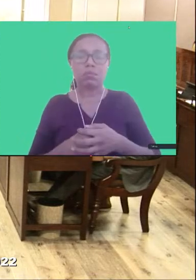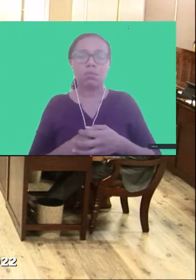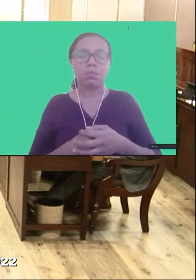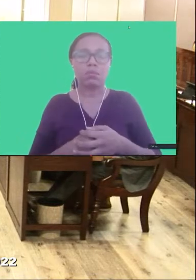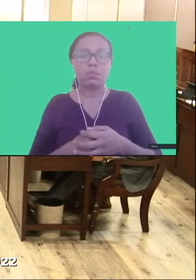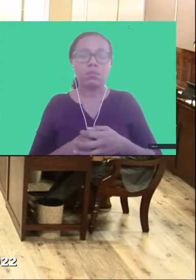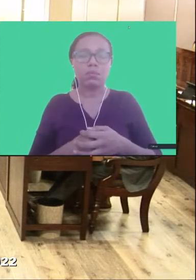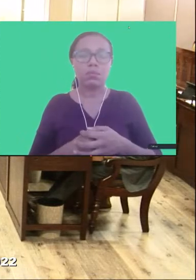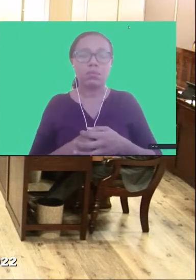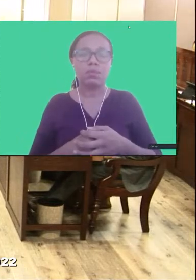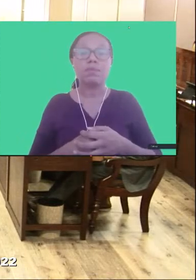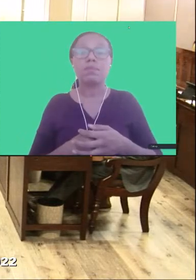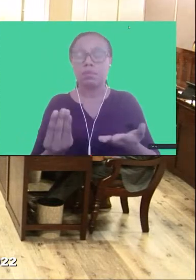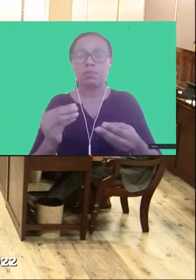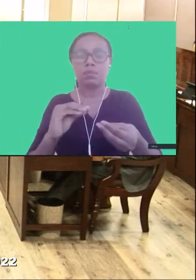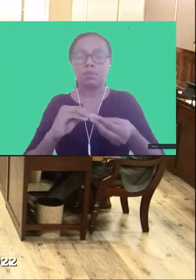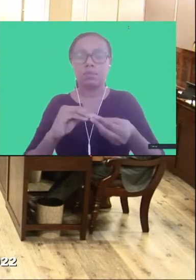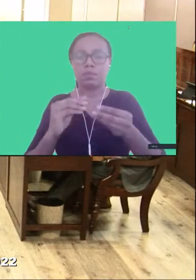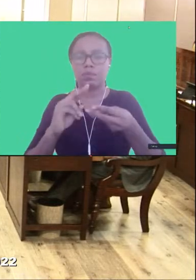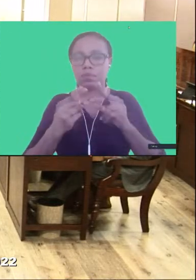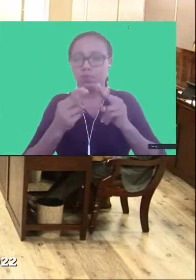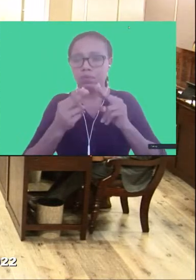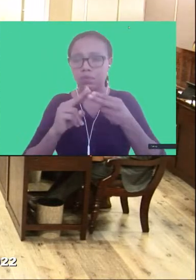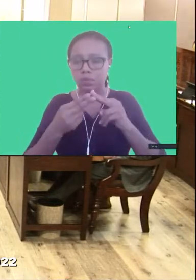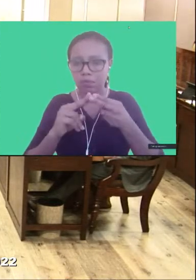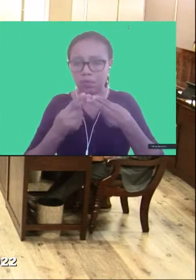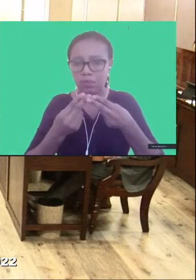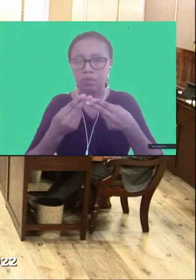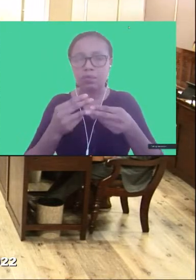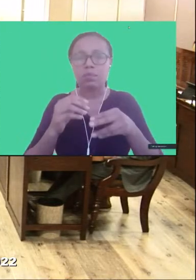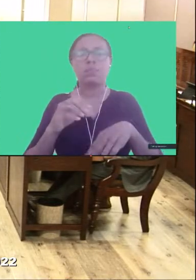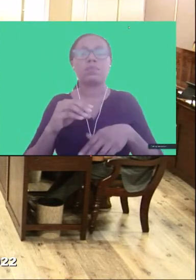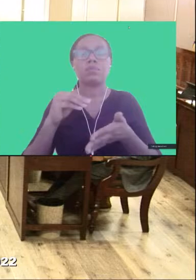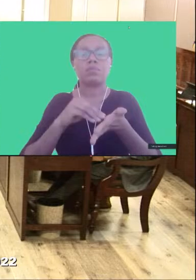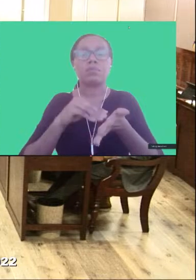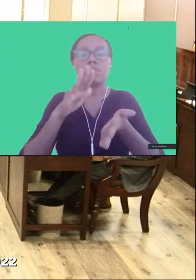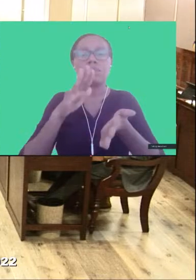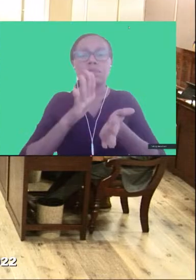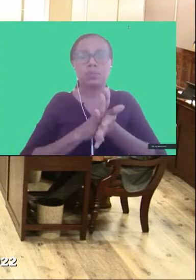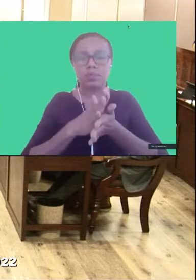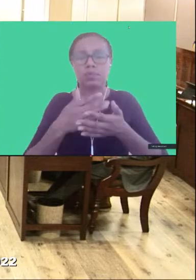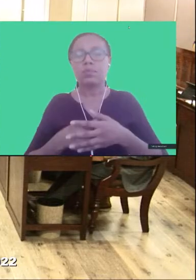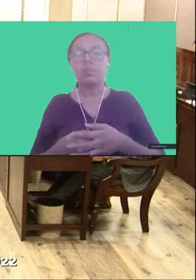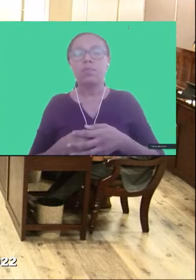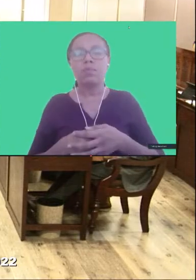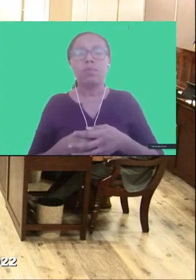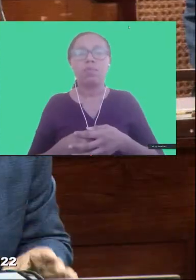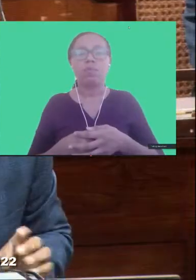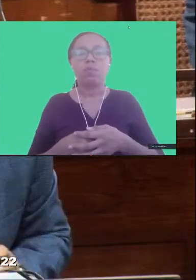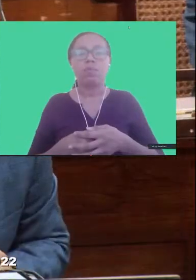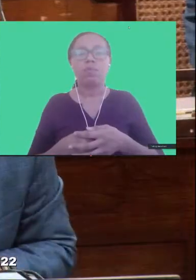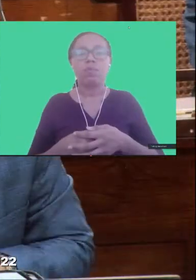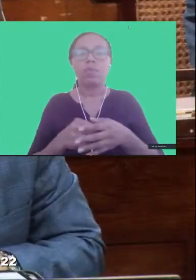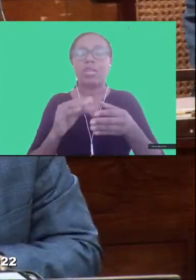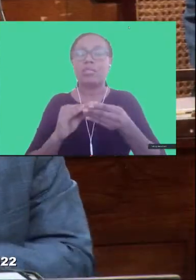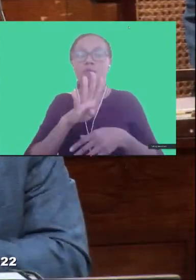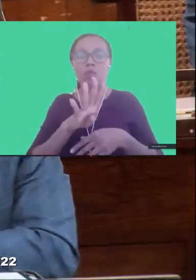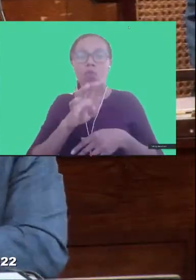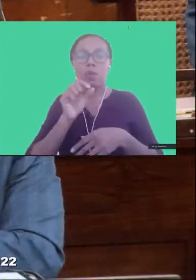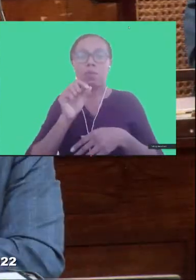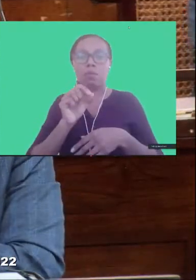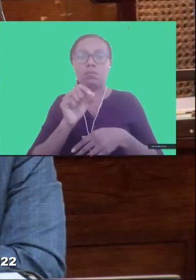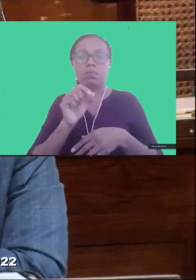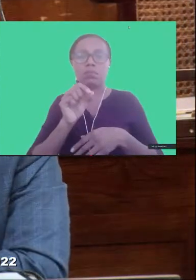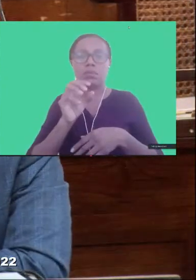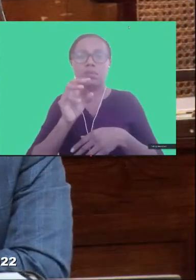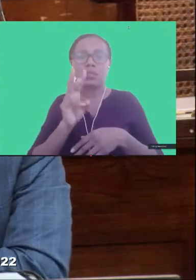the document, subprogram 0461, line 785, which I think has to do with construction.